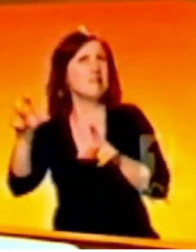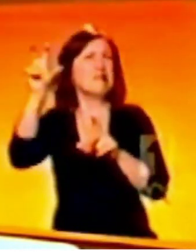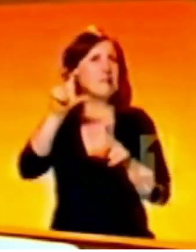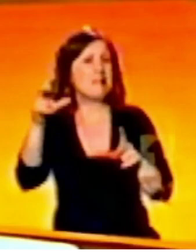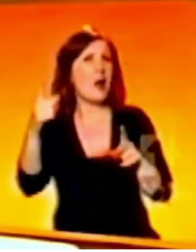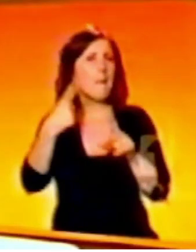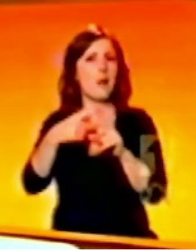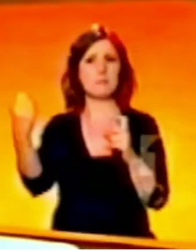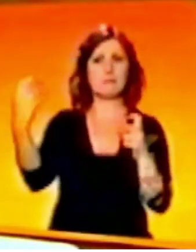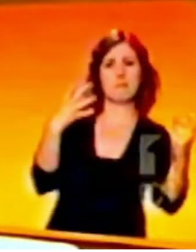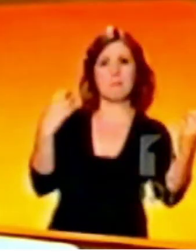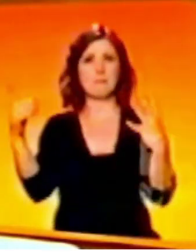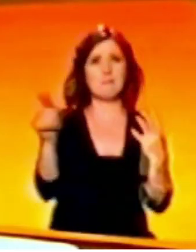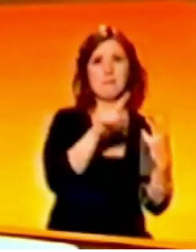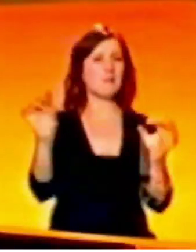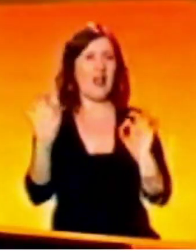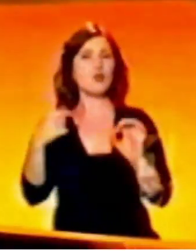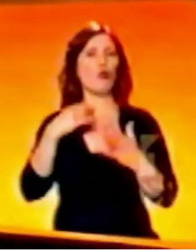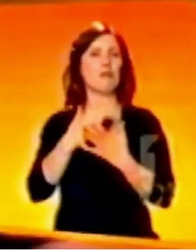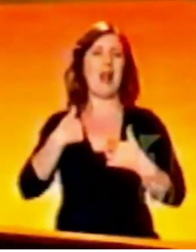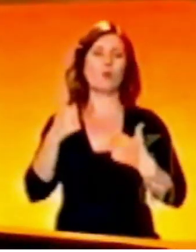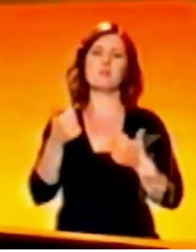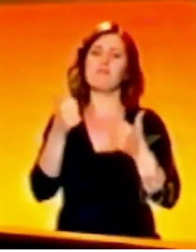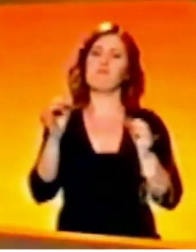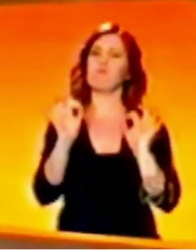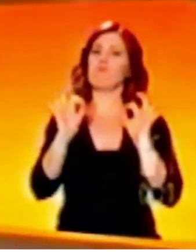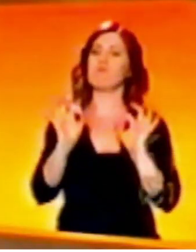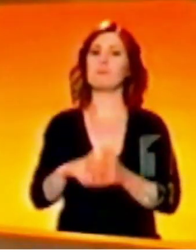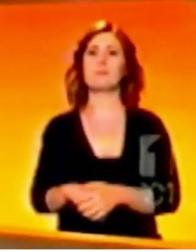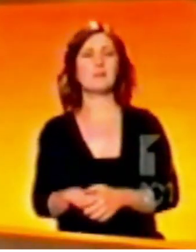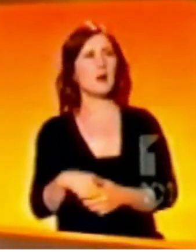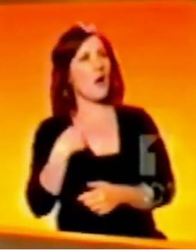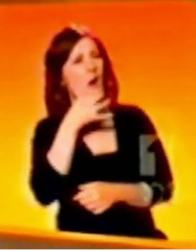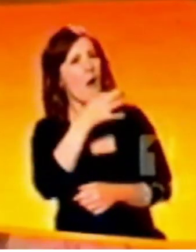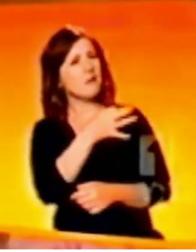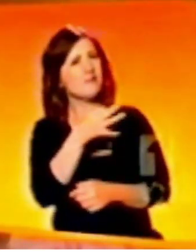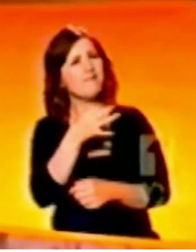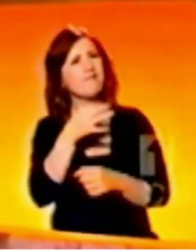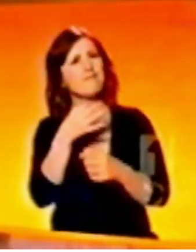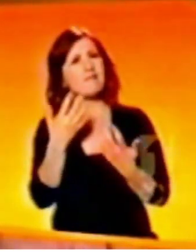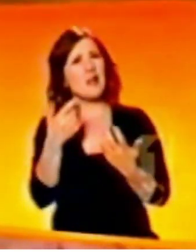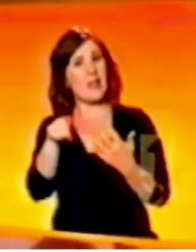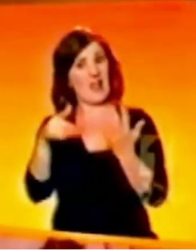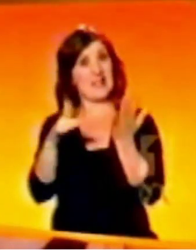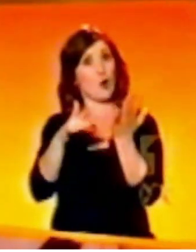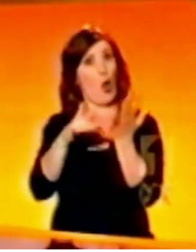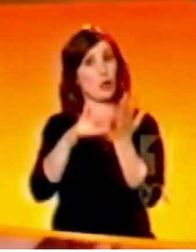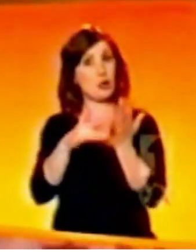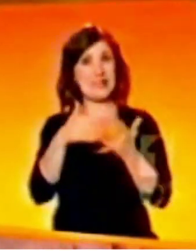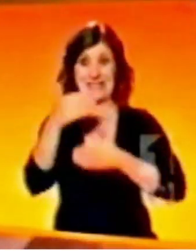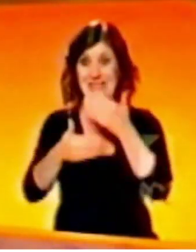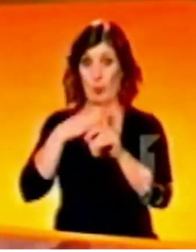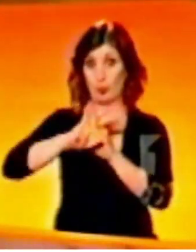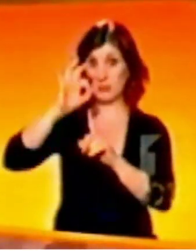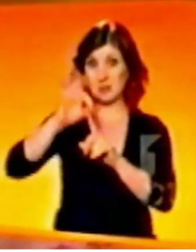mouse is, so that's unique to us as well. Okay. Mate, I love the zero price tag, but how are we going to make this technology progress